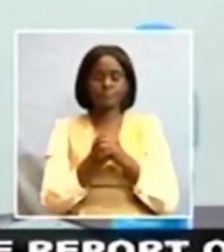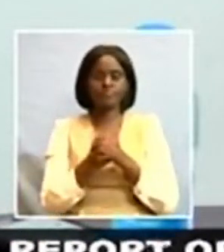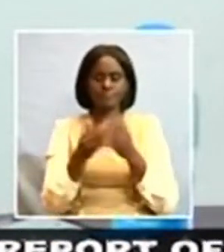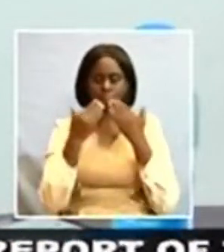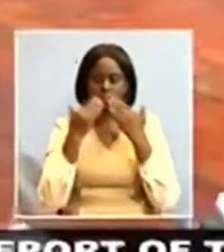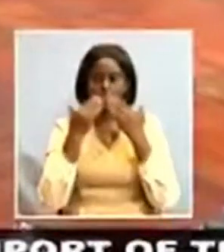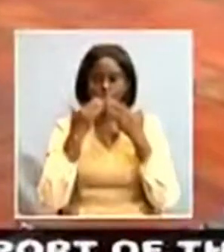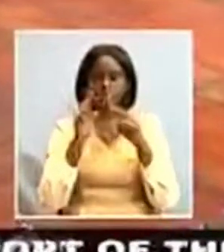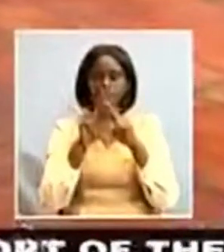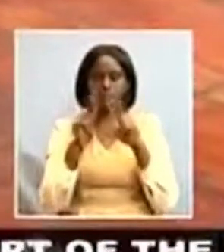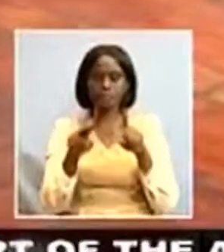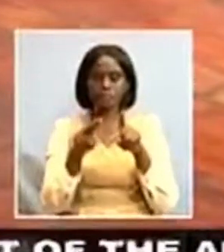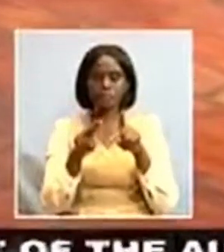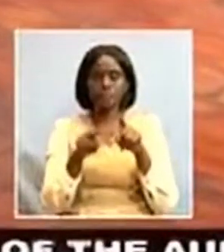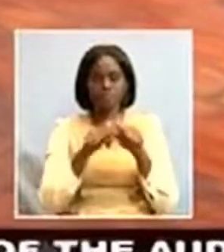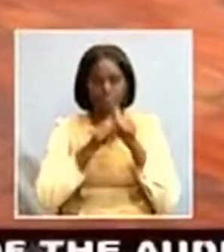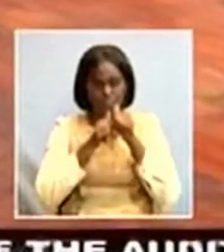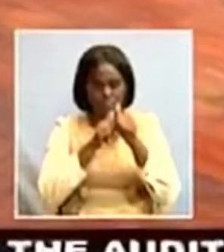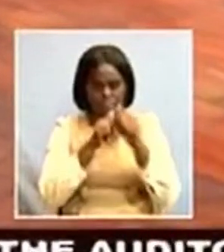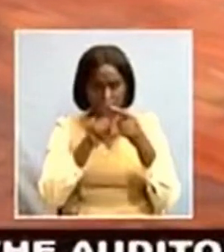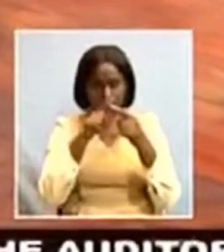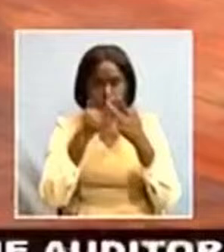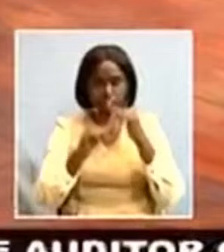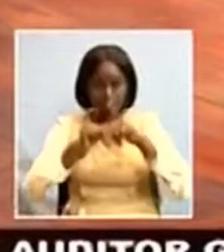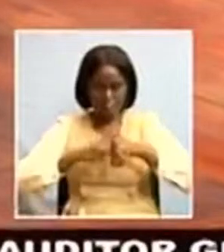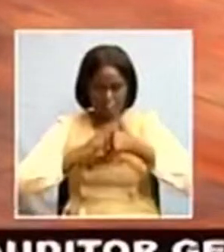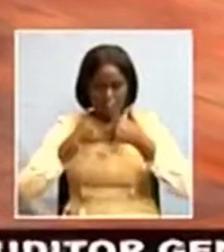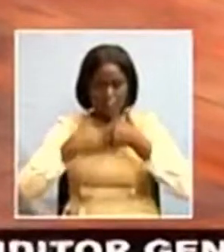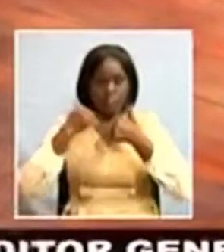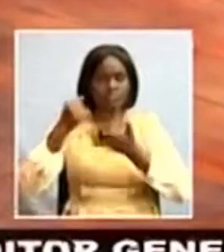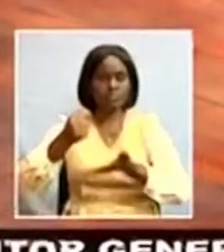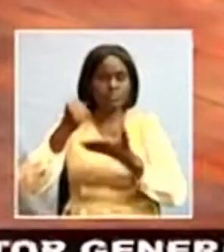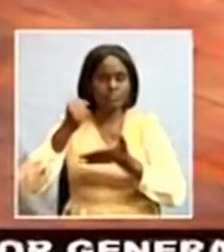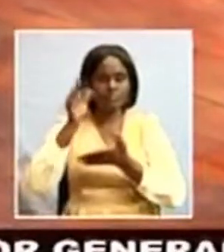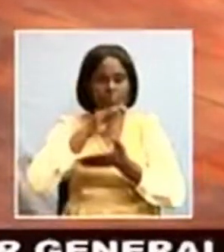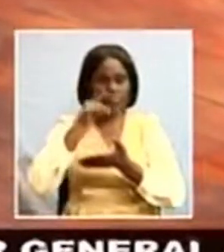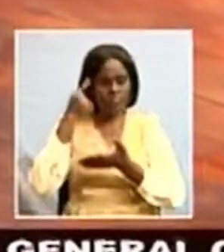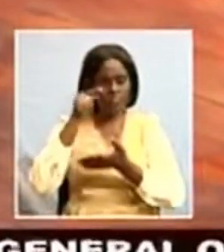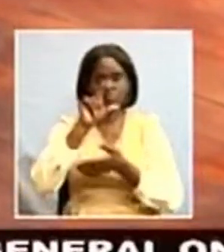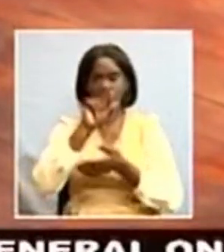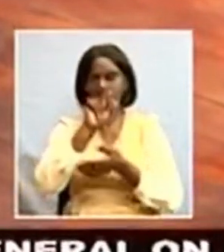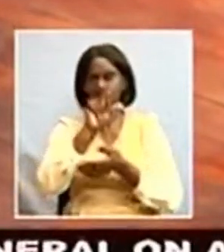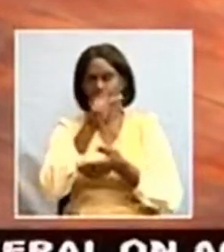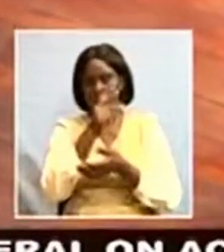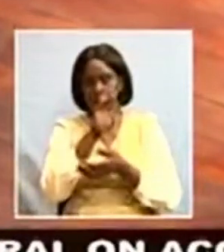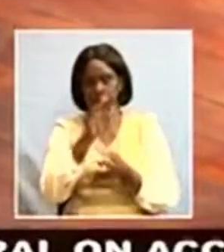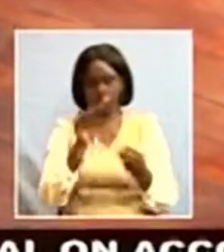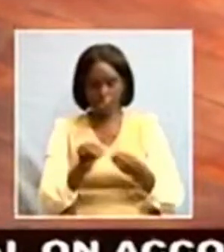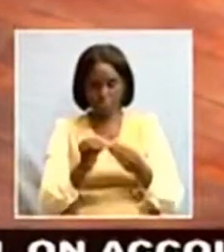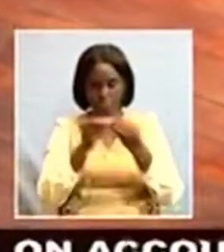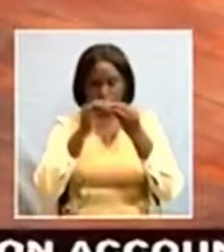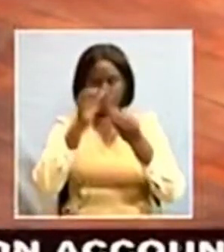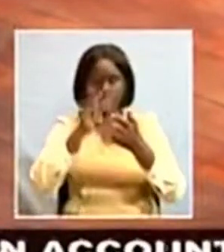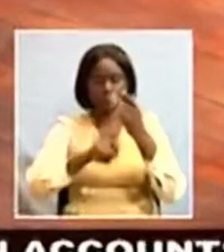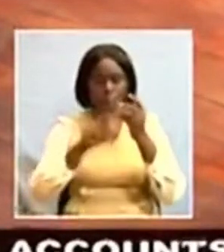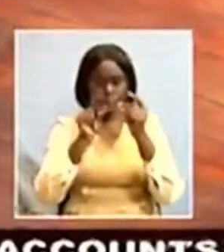Thank you, Chair. According to what we had budgeted for 2023, the total cost was coming to